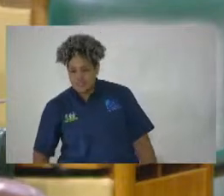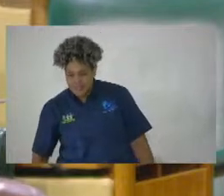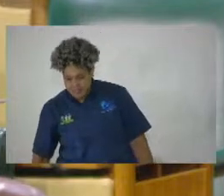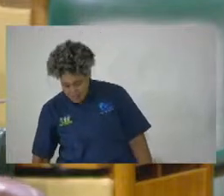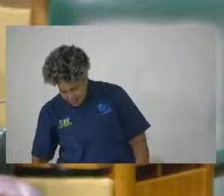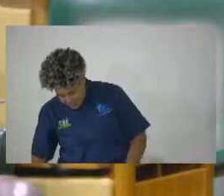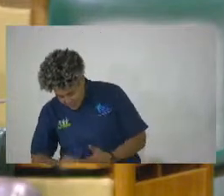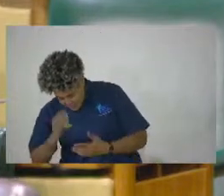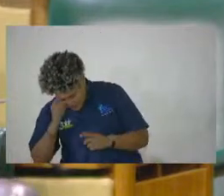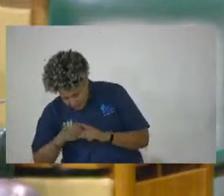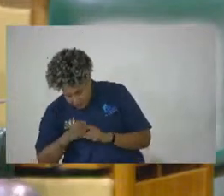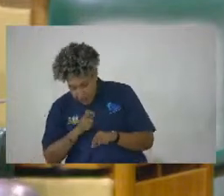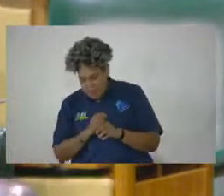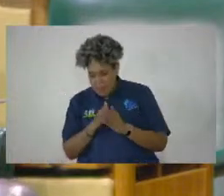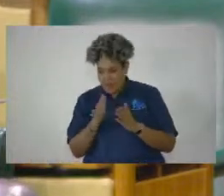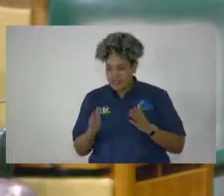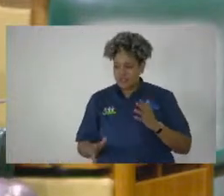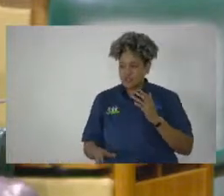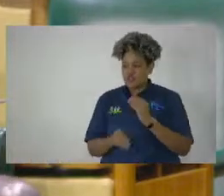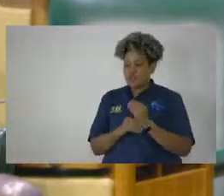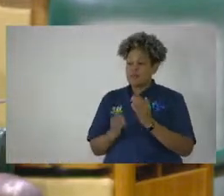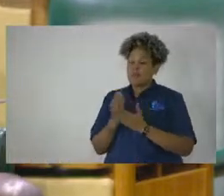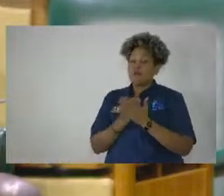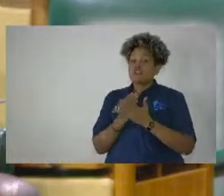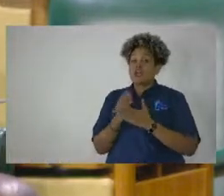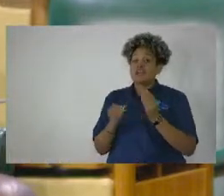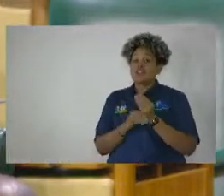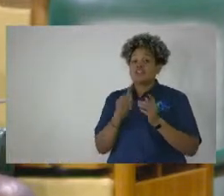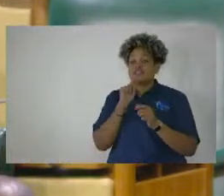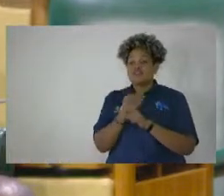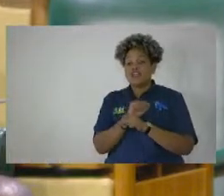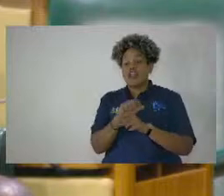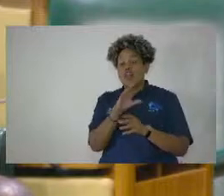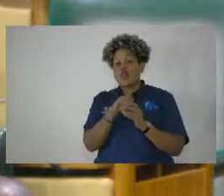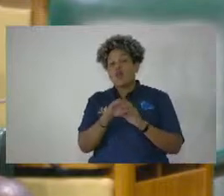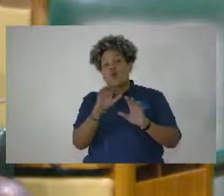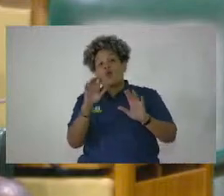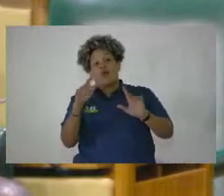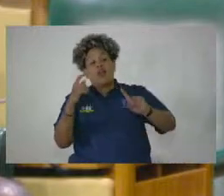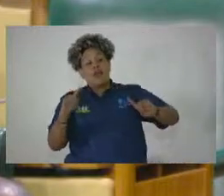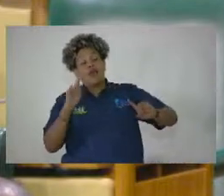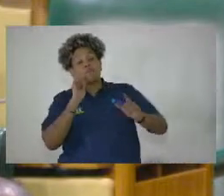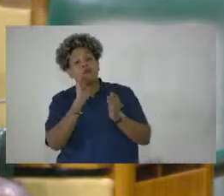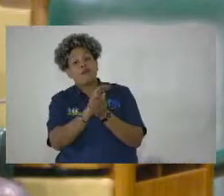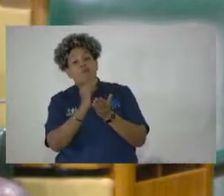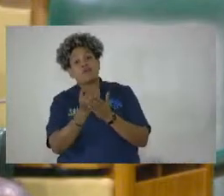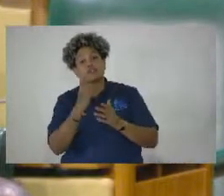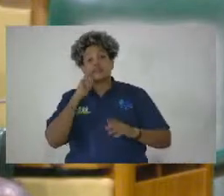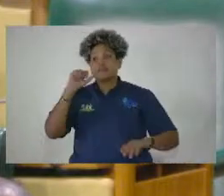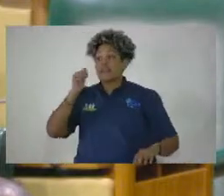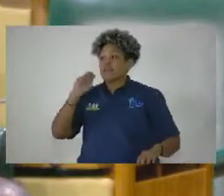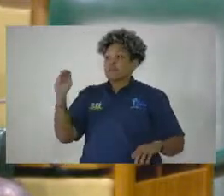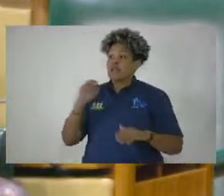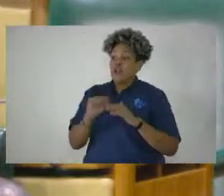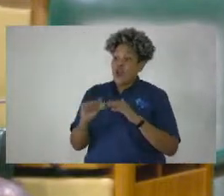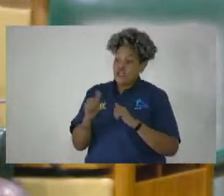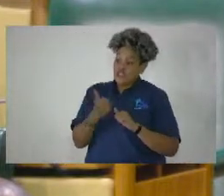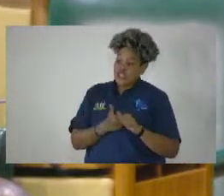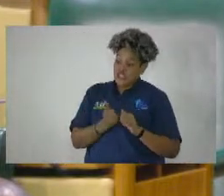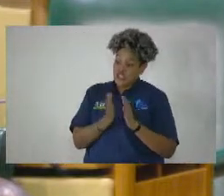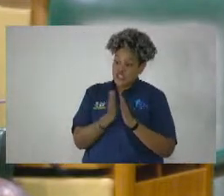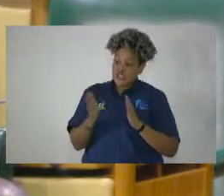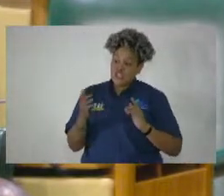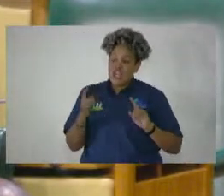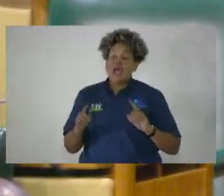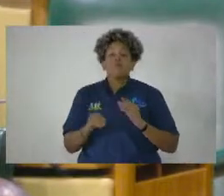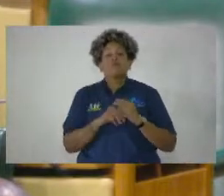learn from the period. And so the supplementary budget also includes amounts of $10 million each